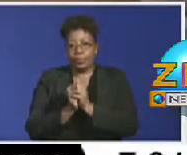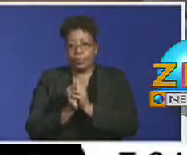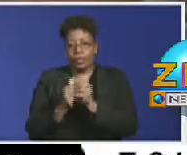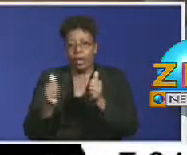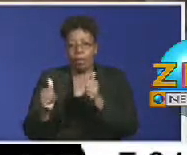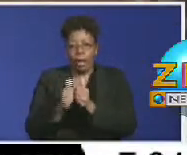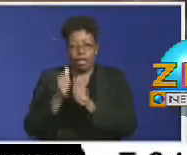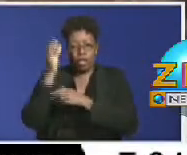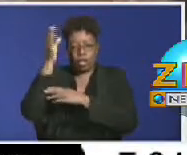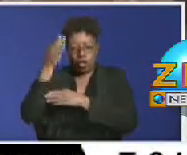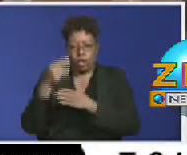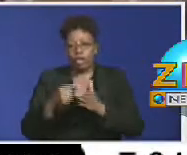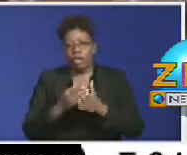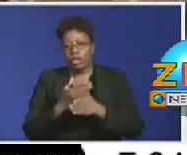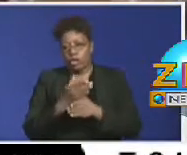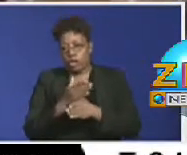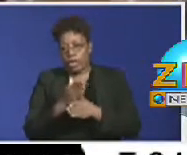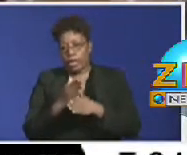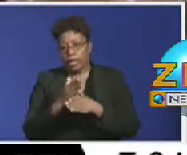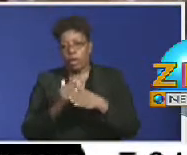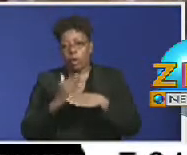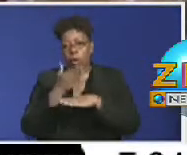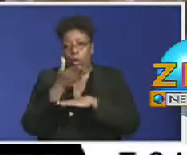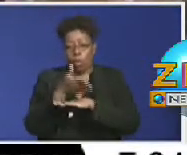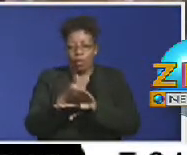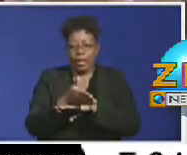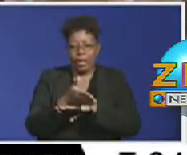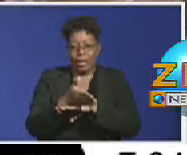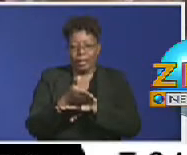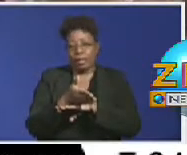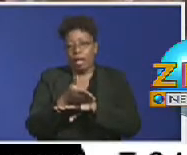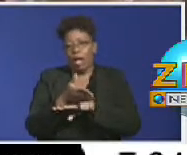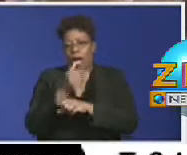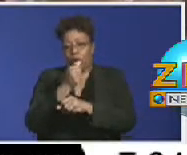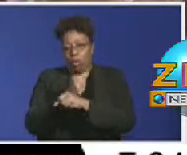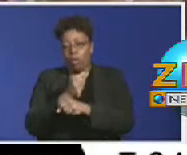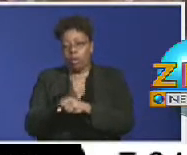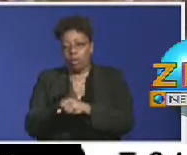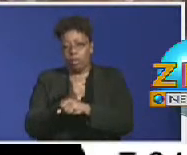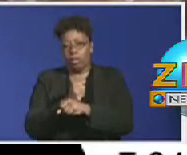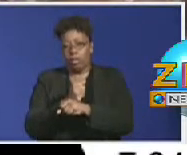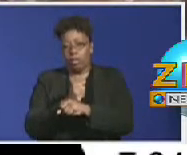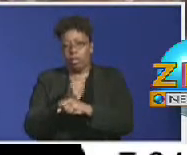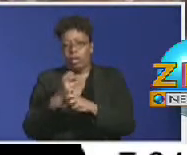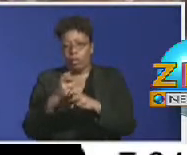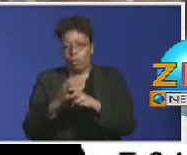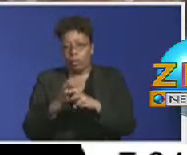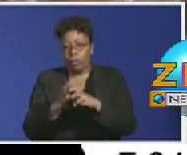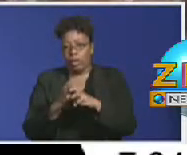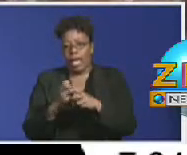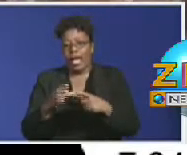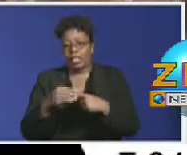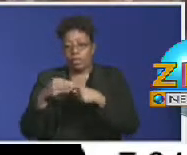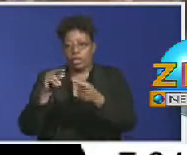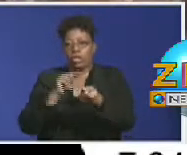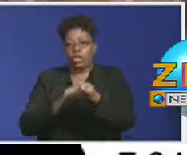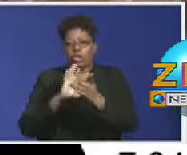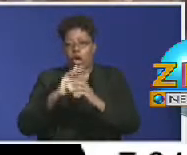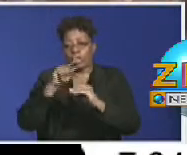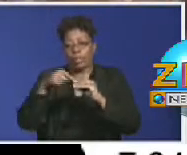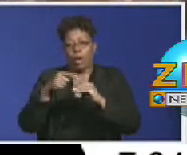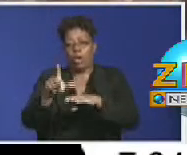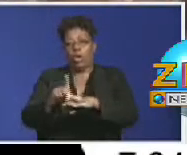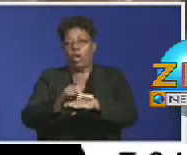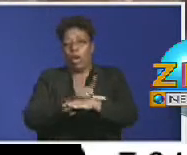Well, much concern has been expressed about overextended healthcare workers and their well-being. Recently, nurses spoke out about